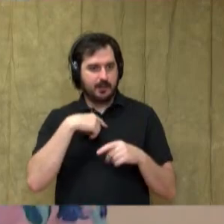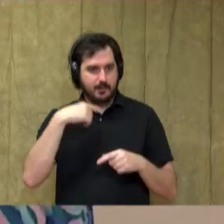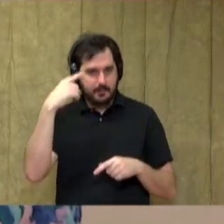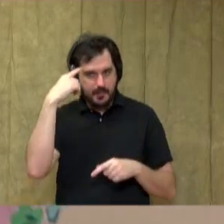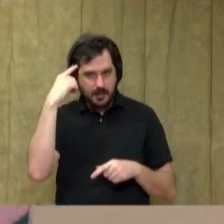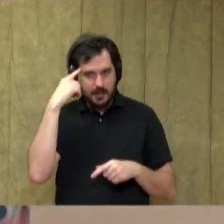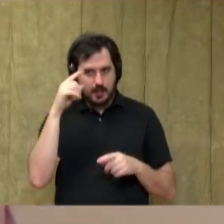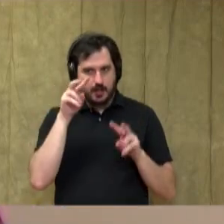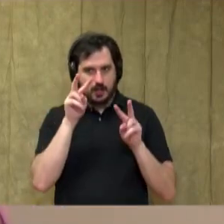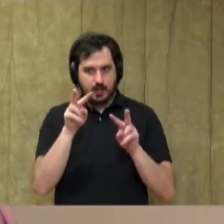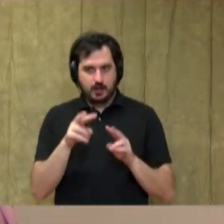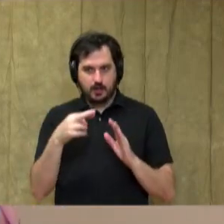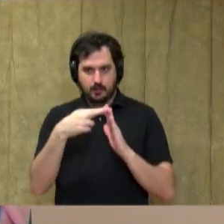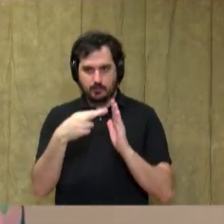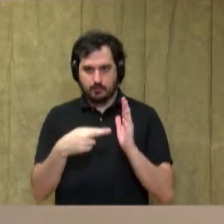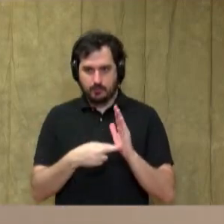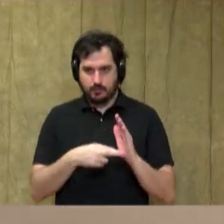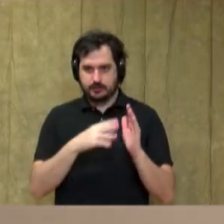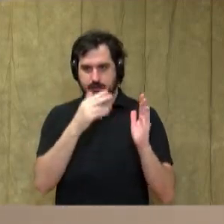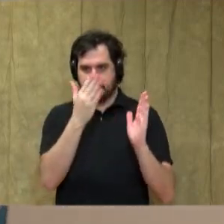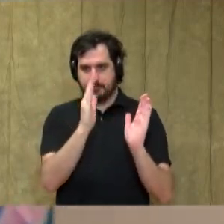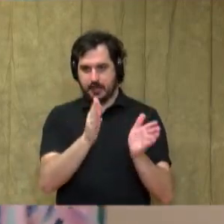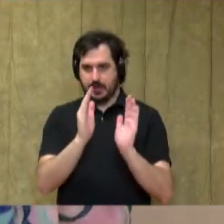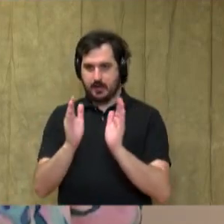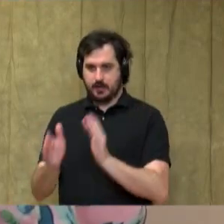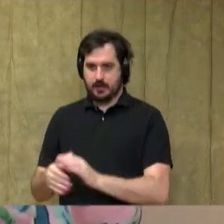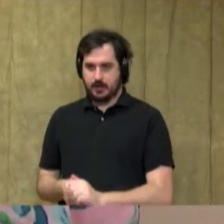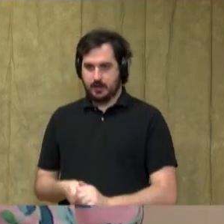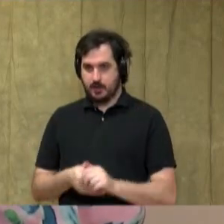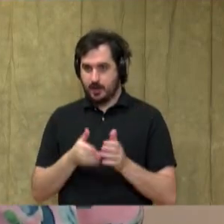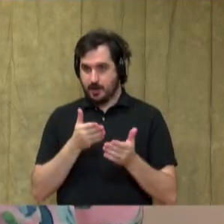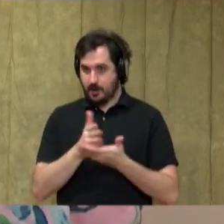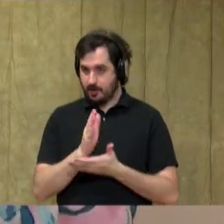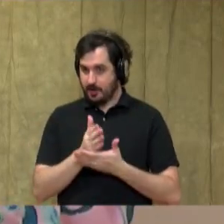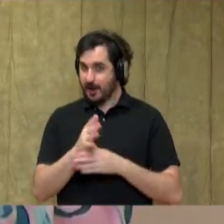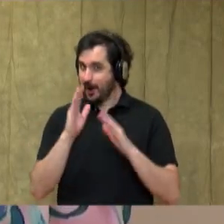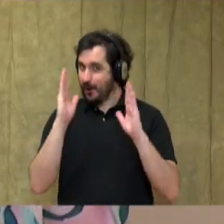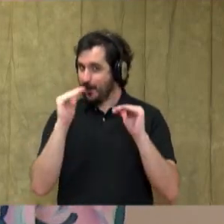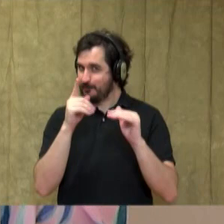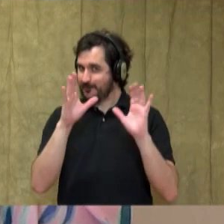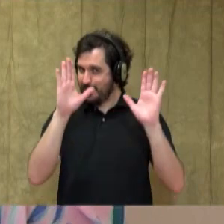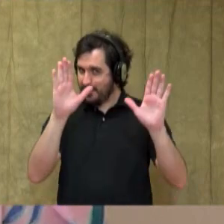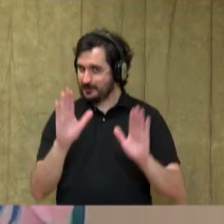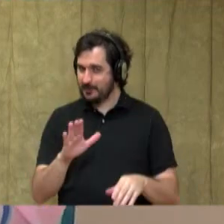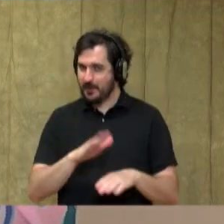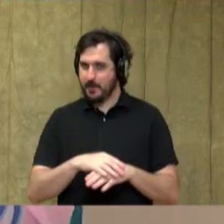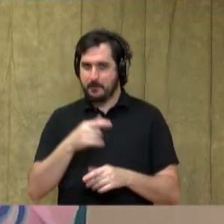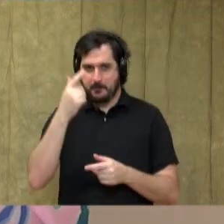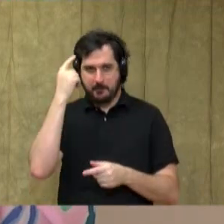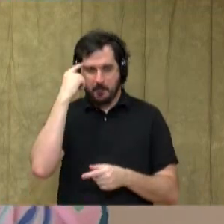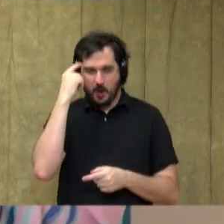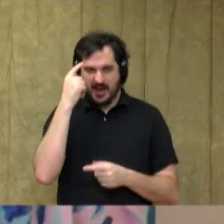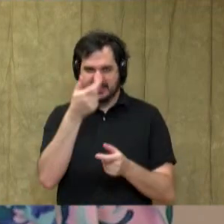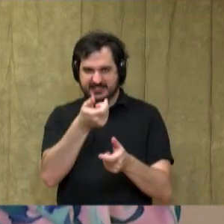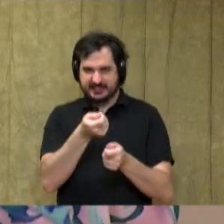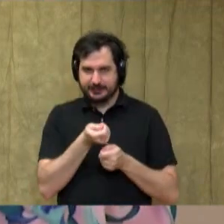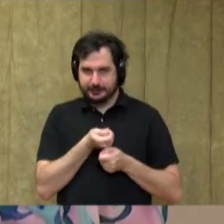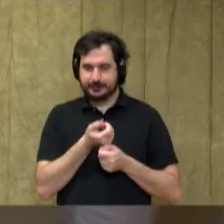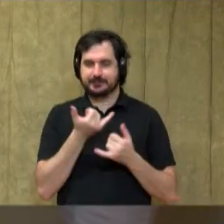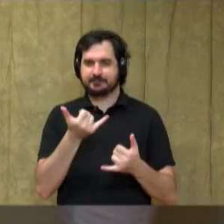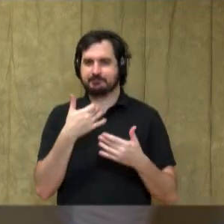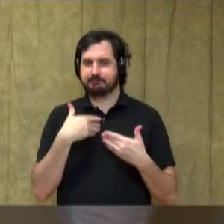at different rules and patterns. All right, so I hope you did well on your brain teaser. Let's move forward. Today,